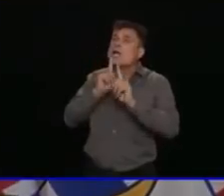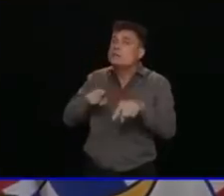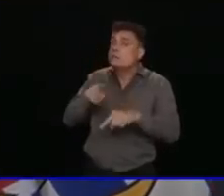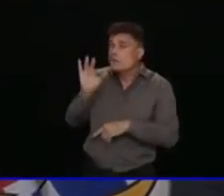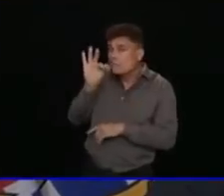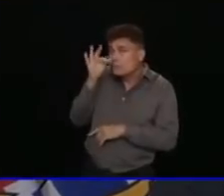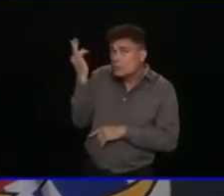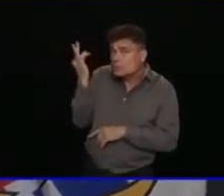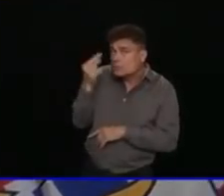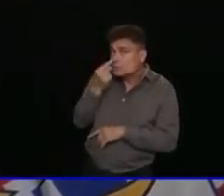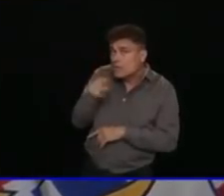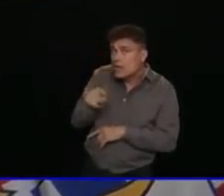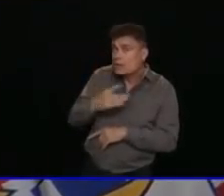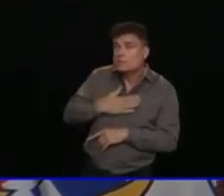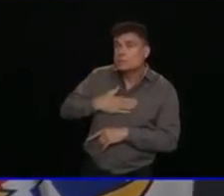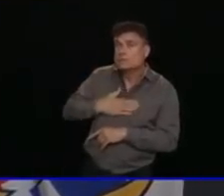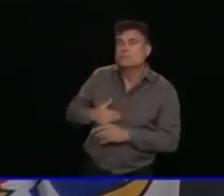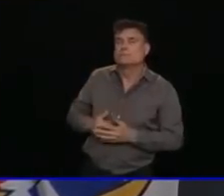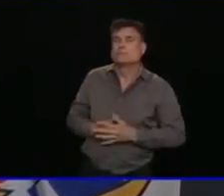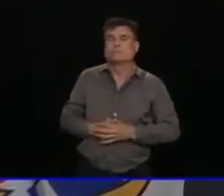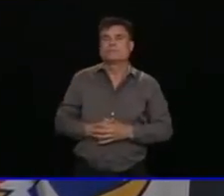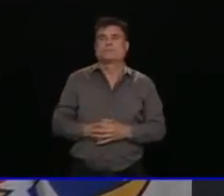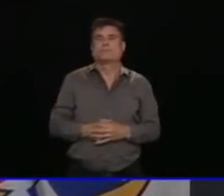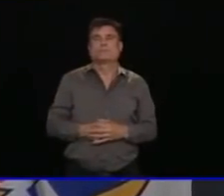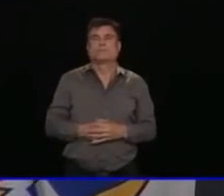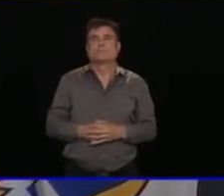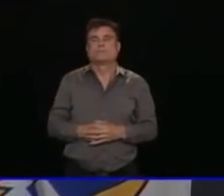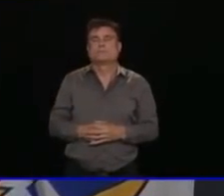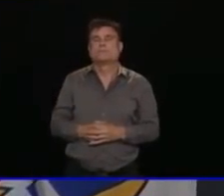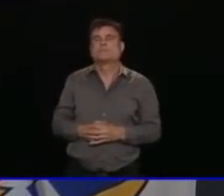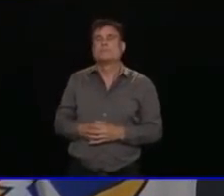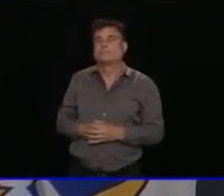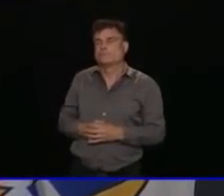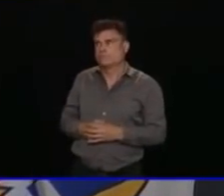Oui, merci beaucoup. Juste pour dire que l'idée